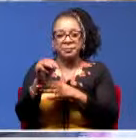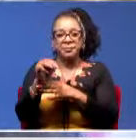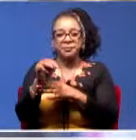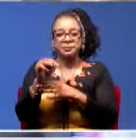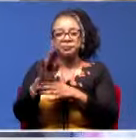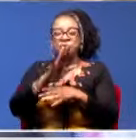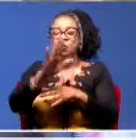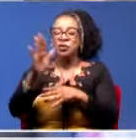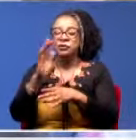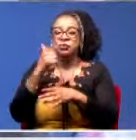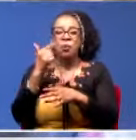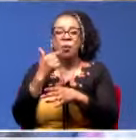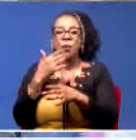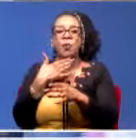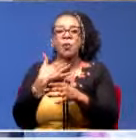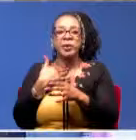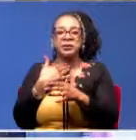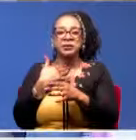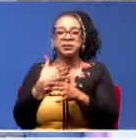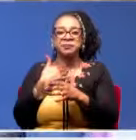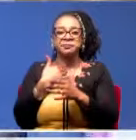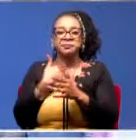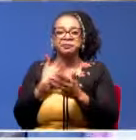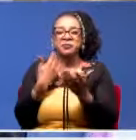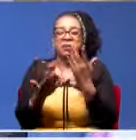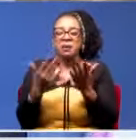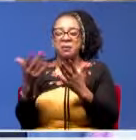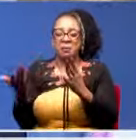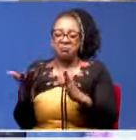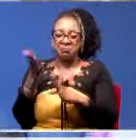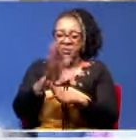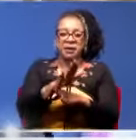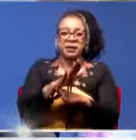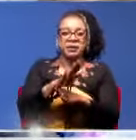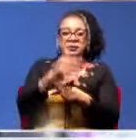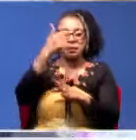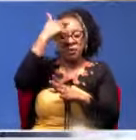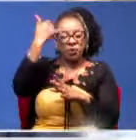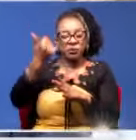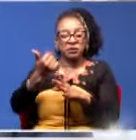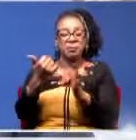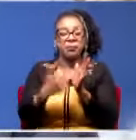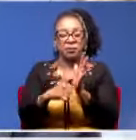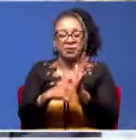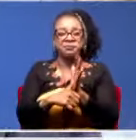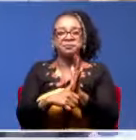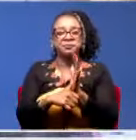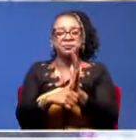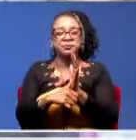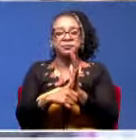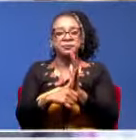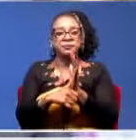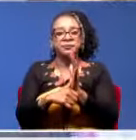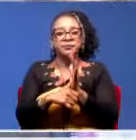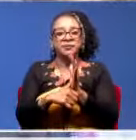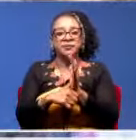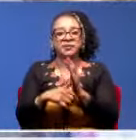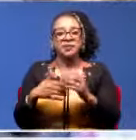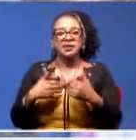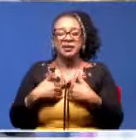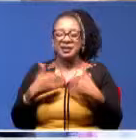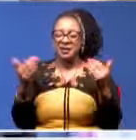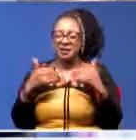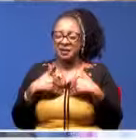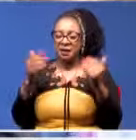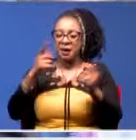ambao wanatafuta safari, wanatafuta barabara ya kurudi hapa kwa sababu huko imekuwa jangwa. Denying us the majority. Na